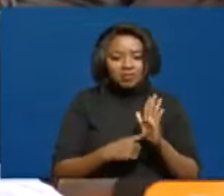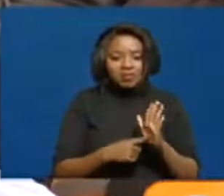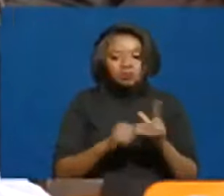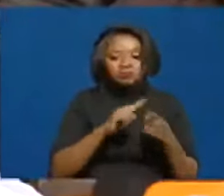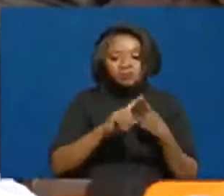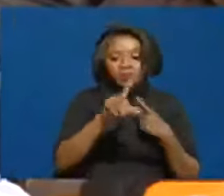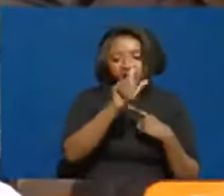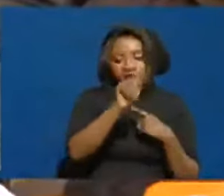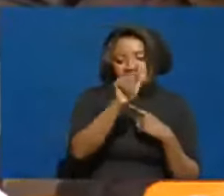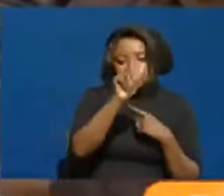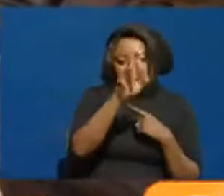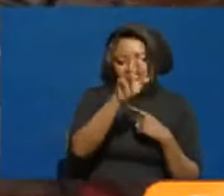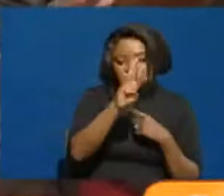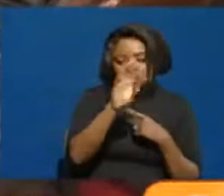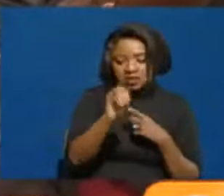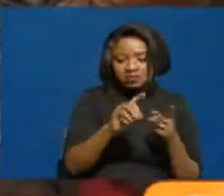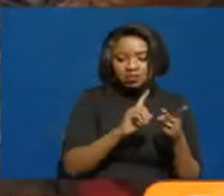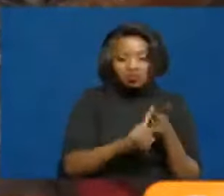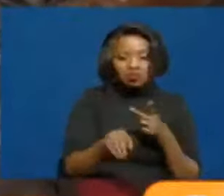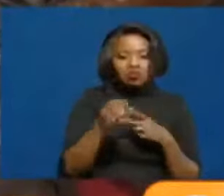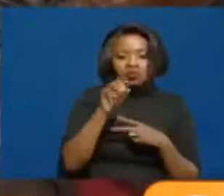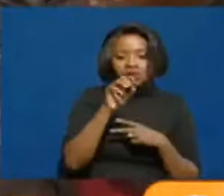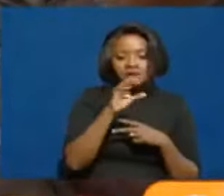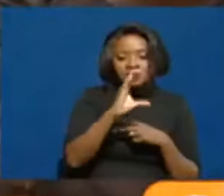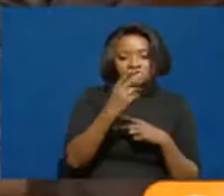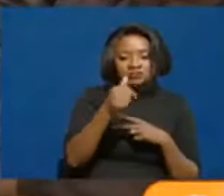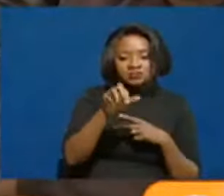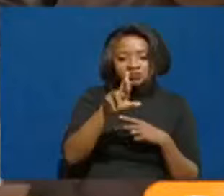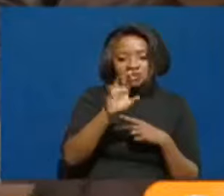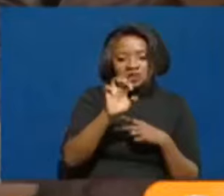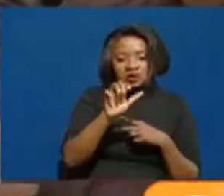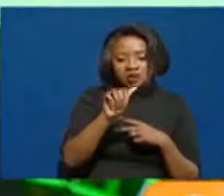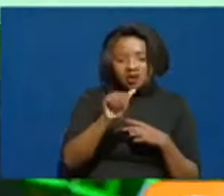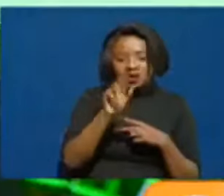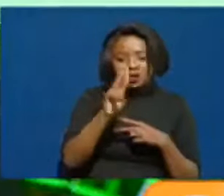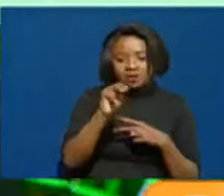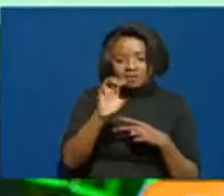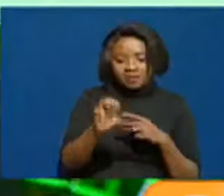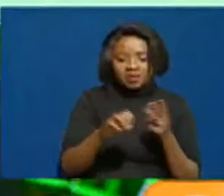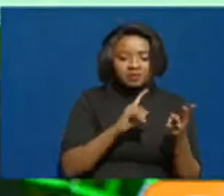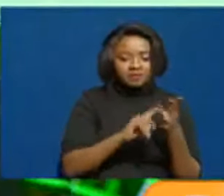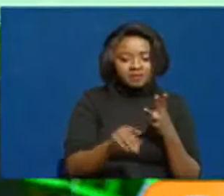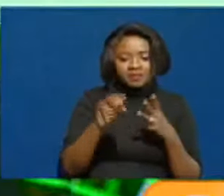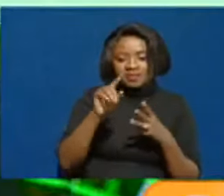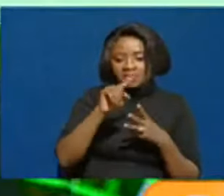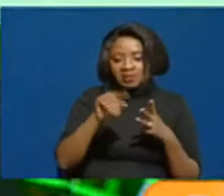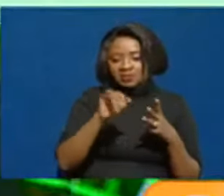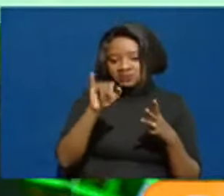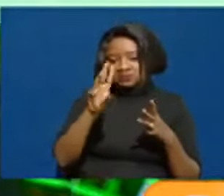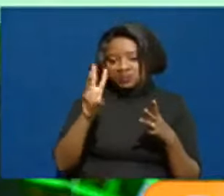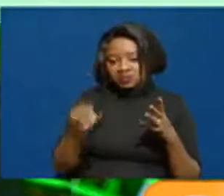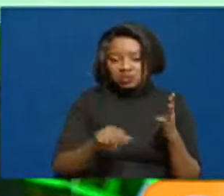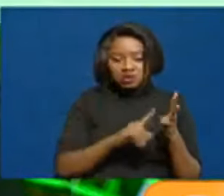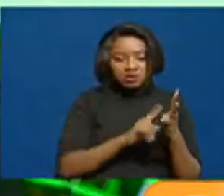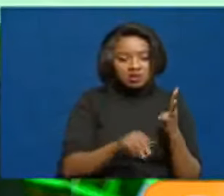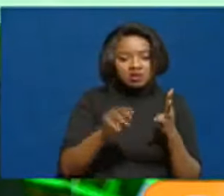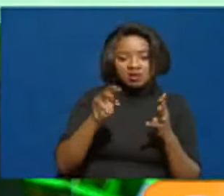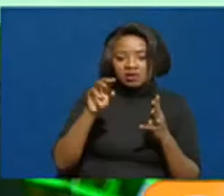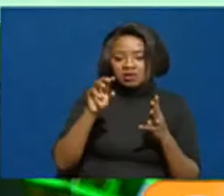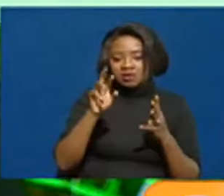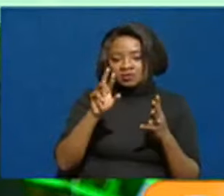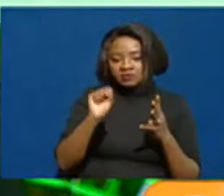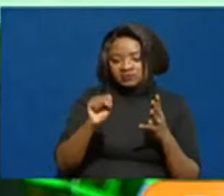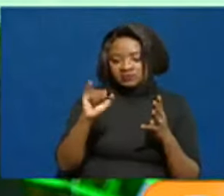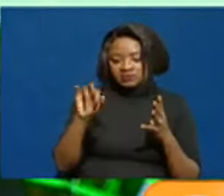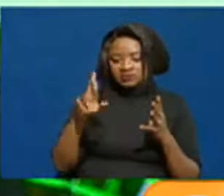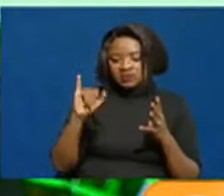Jerame, there is Moist Bridge, there is Ziwa and the environs of Machine and Sirikwa, there